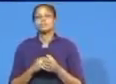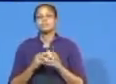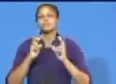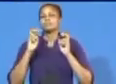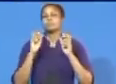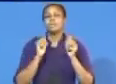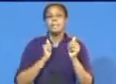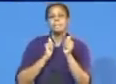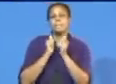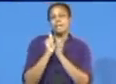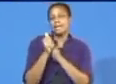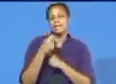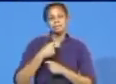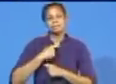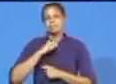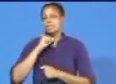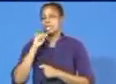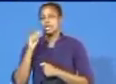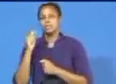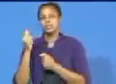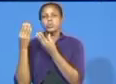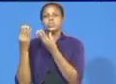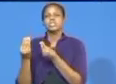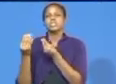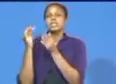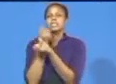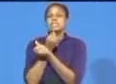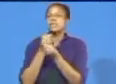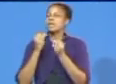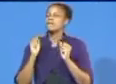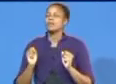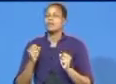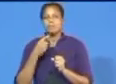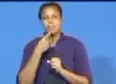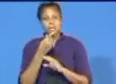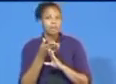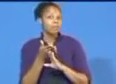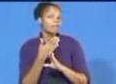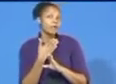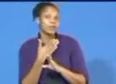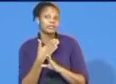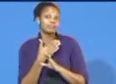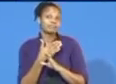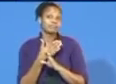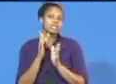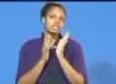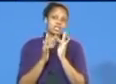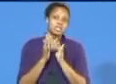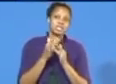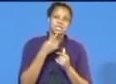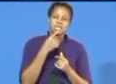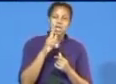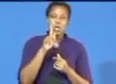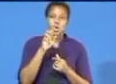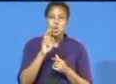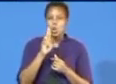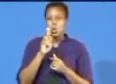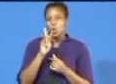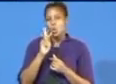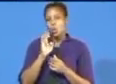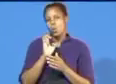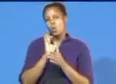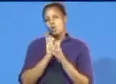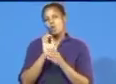not, O gentle Savior. I told you earlier, Jesus said in Luke